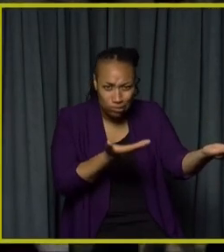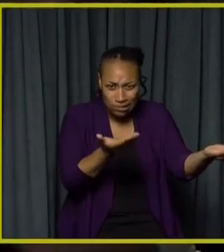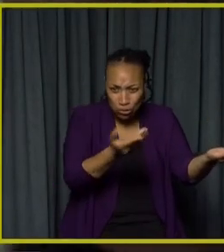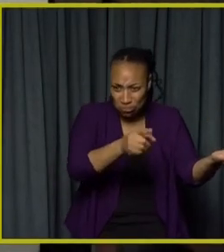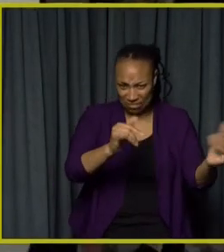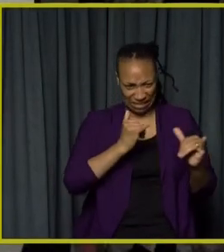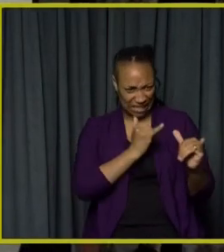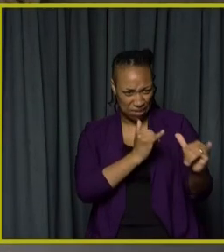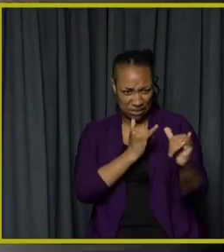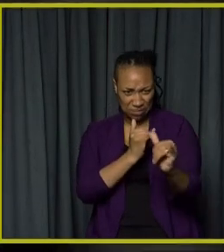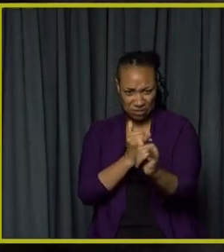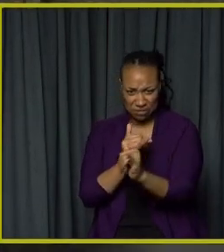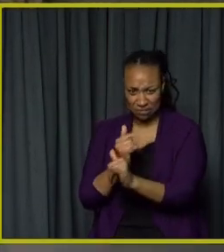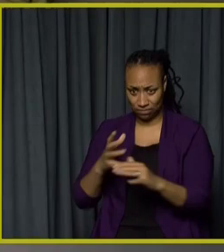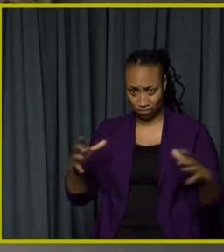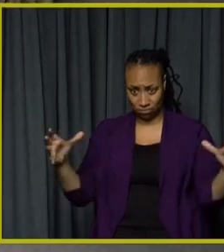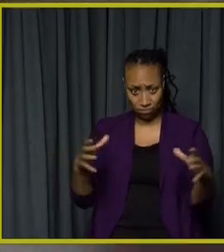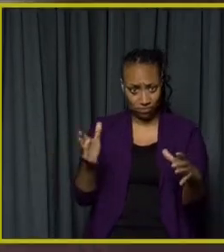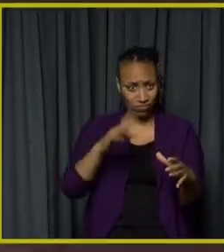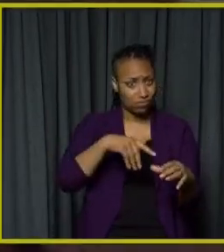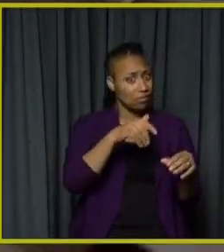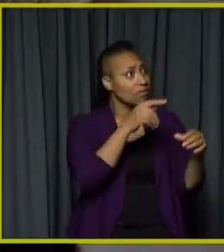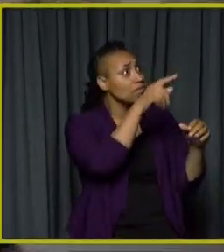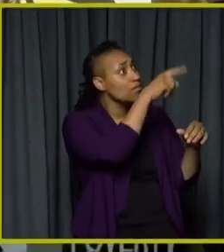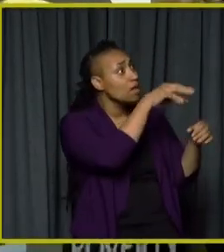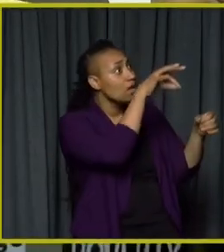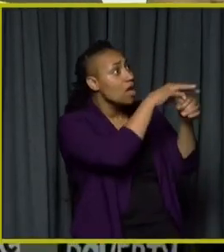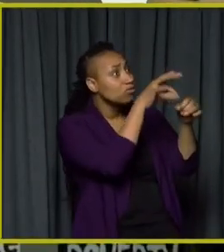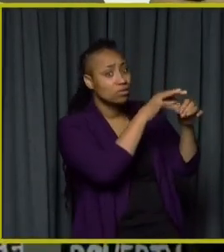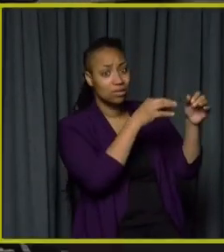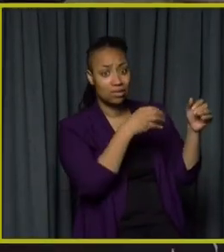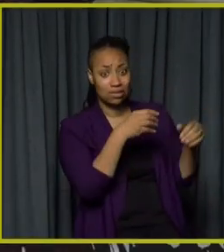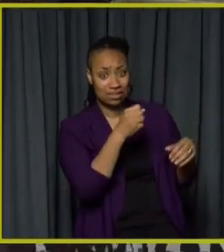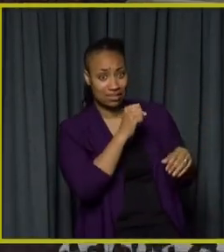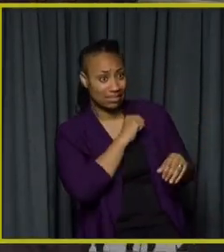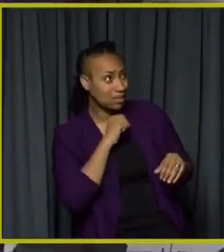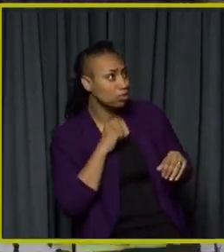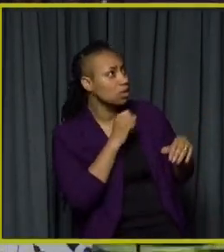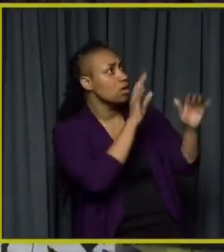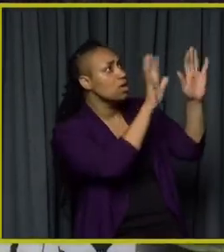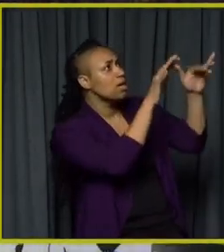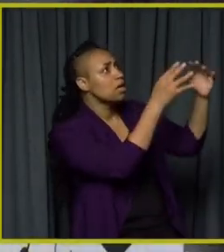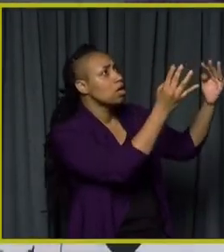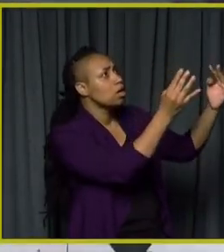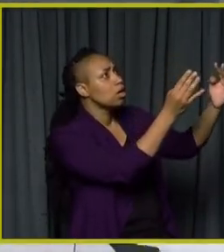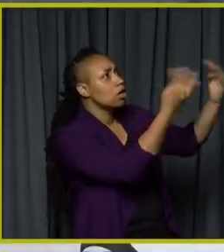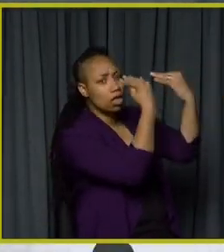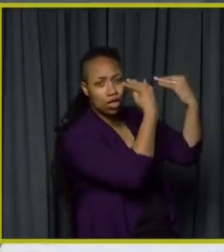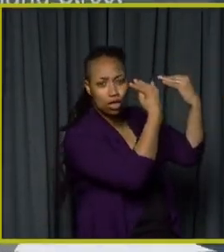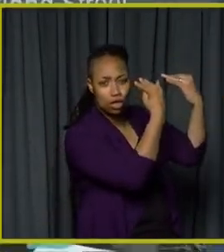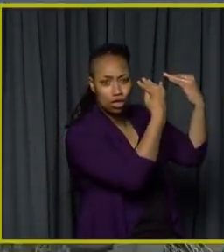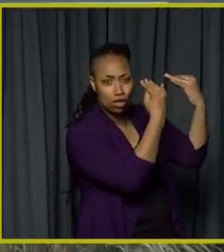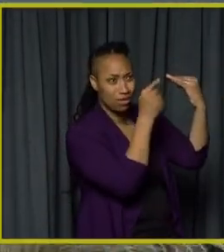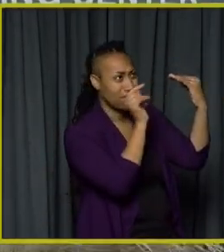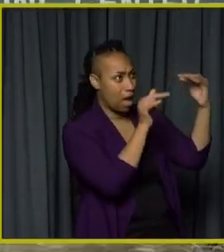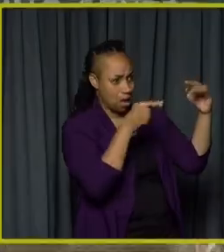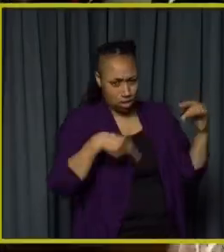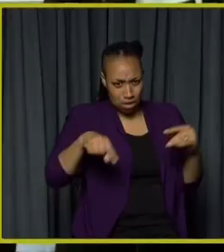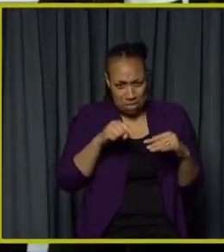our elected official on notice. Yeah. The pain and the discontent is